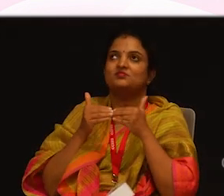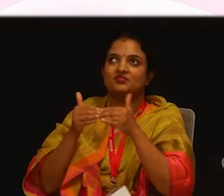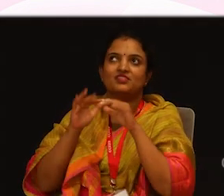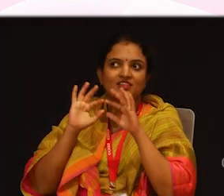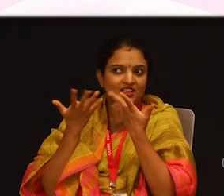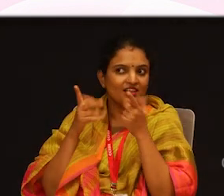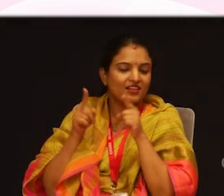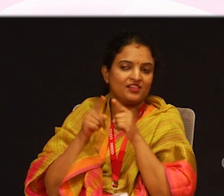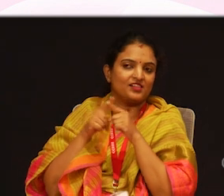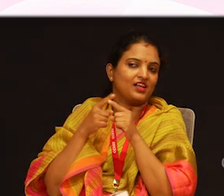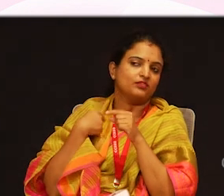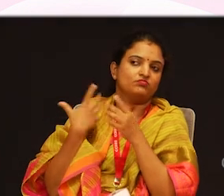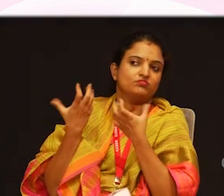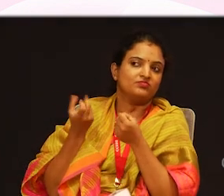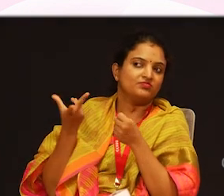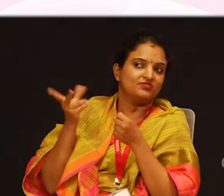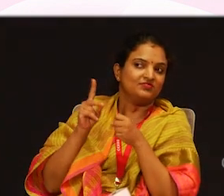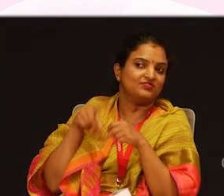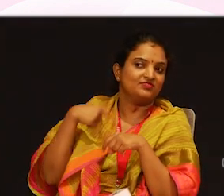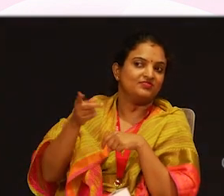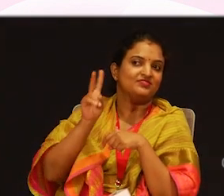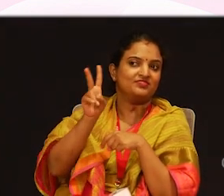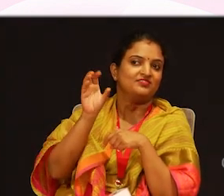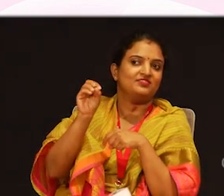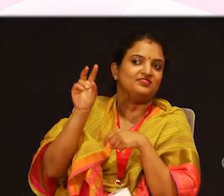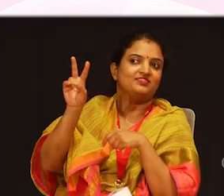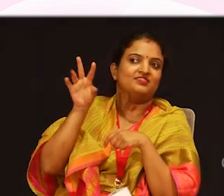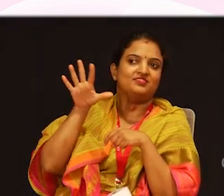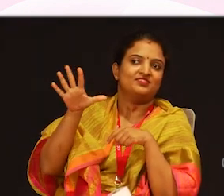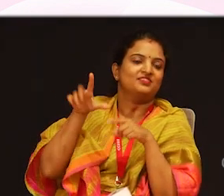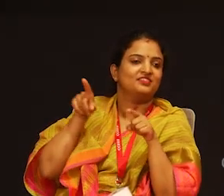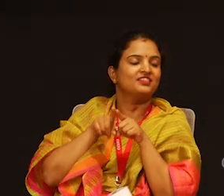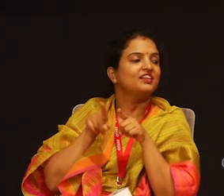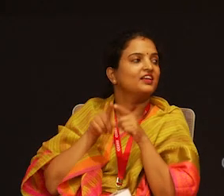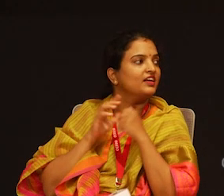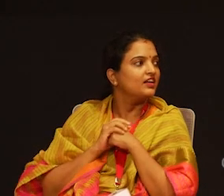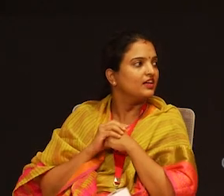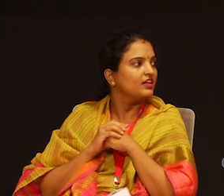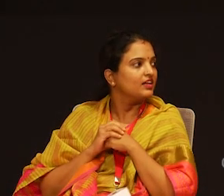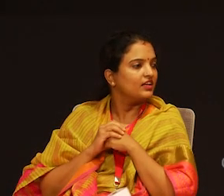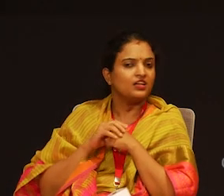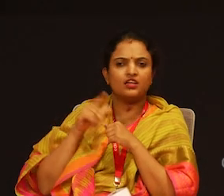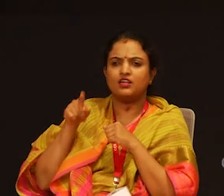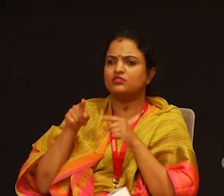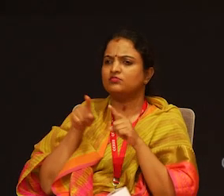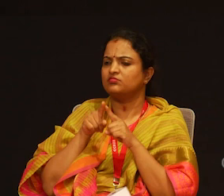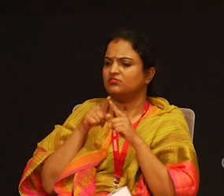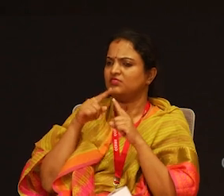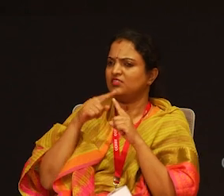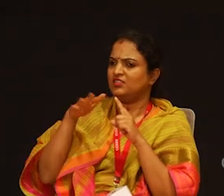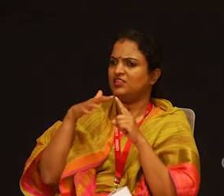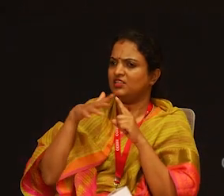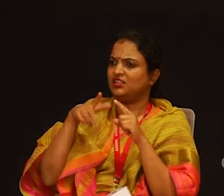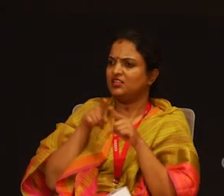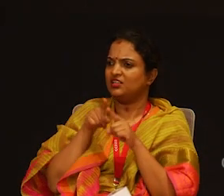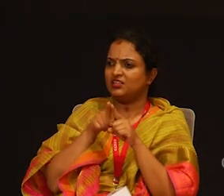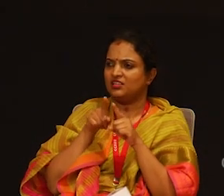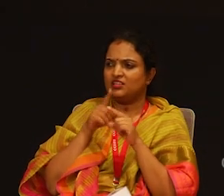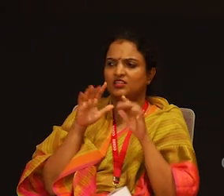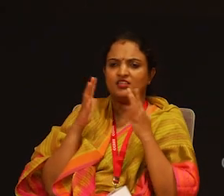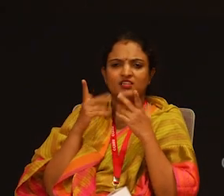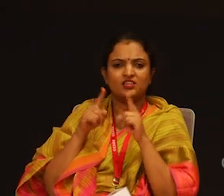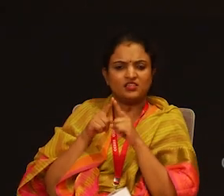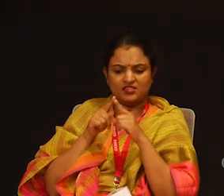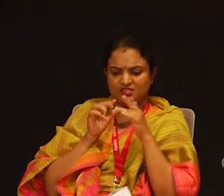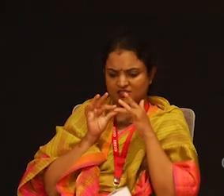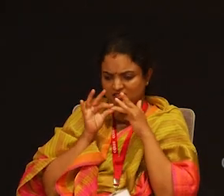upon until we meet again in 2025. The MLE theory has special significance for